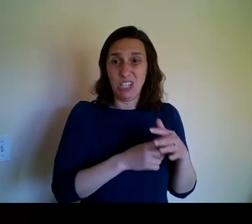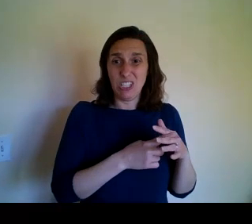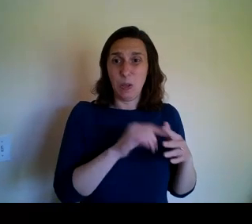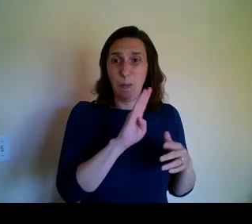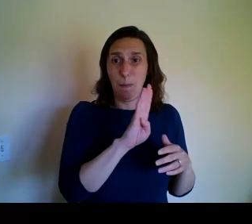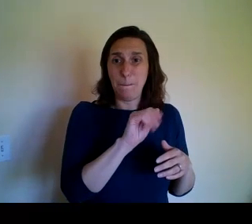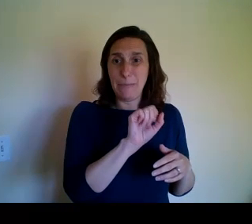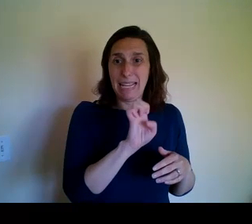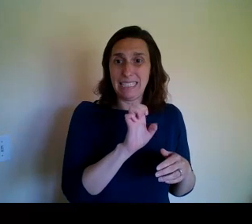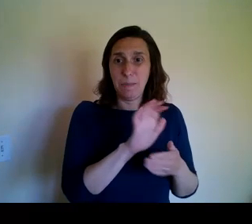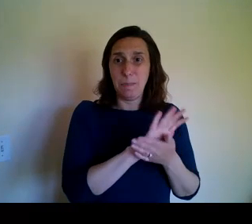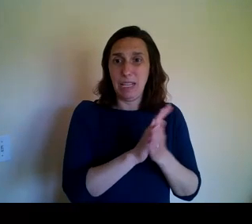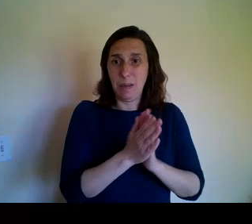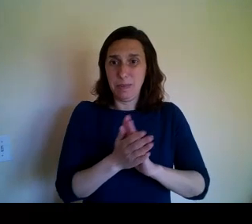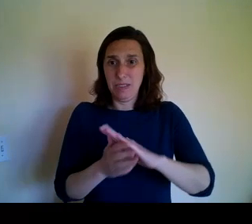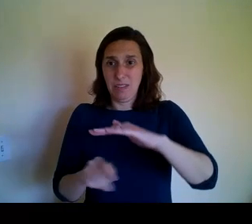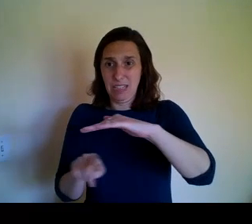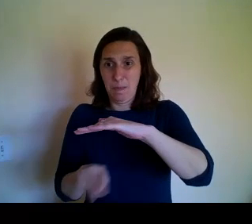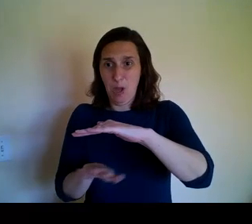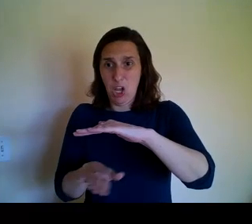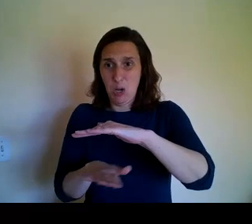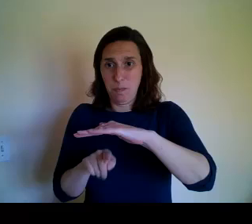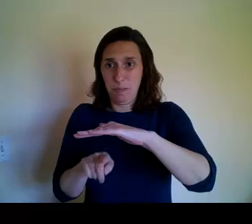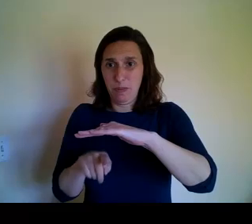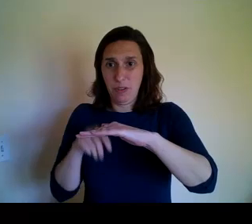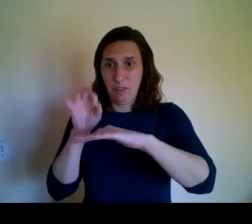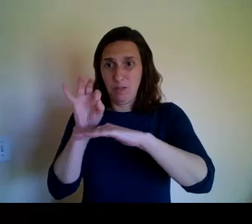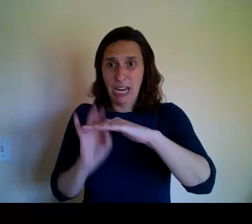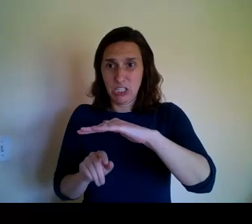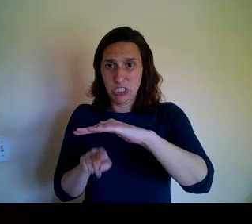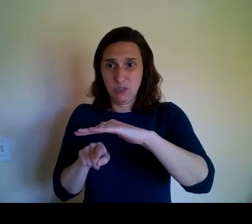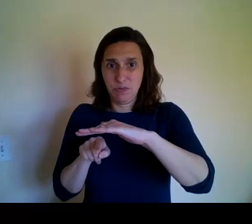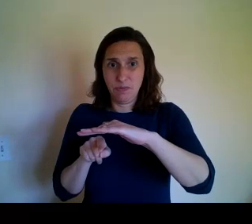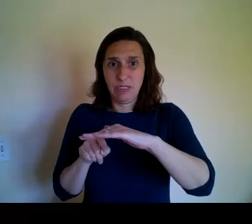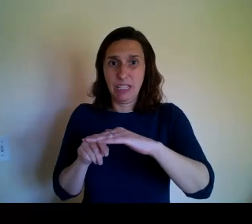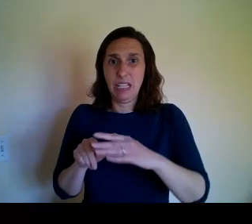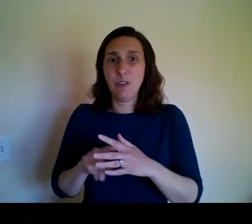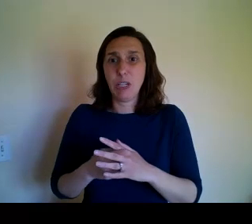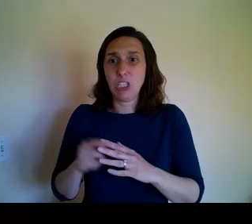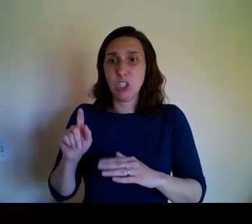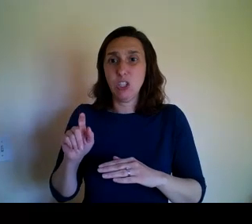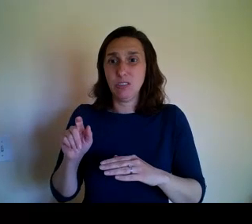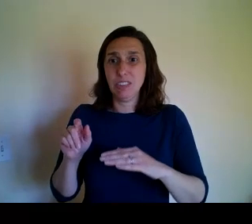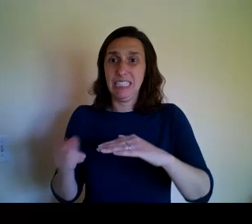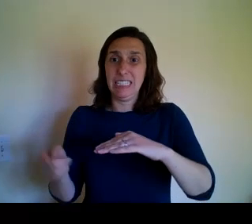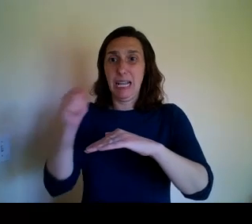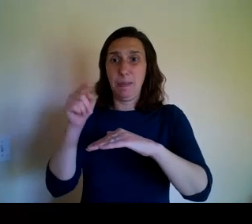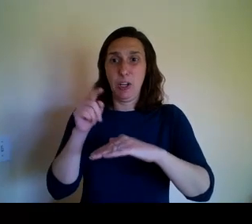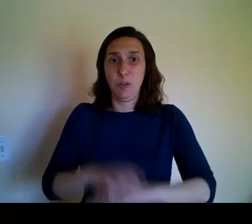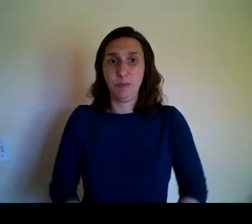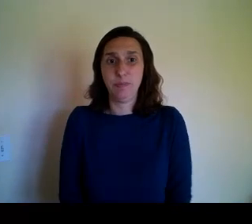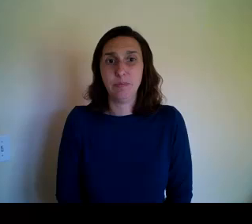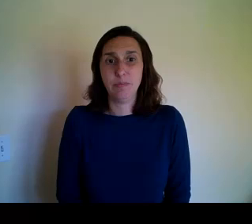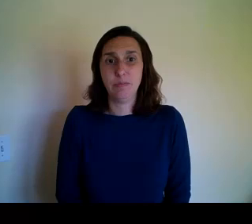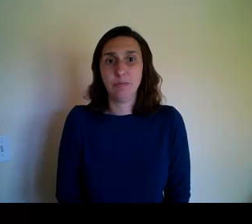fraction, and the original term is up here. Well, what if you can't